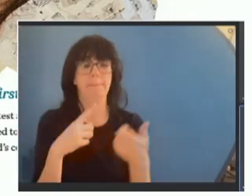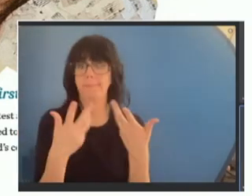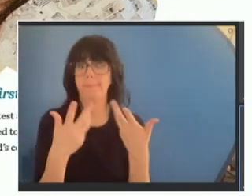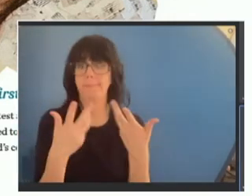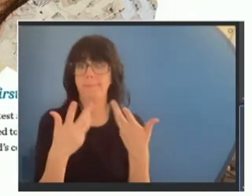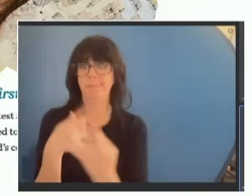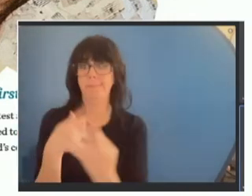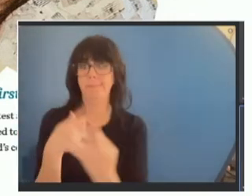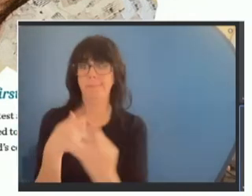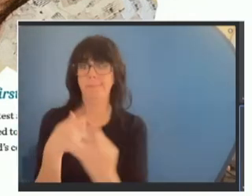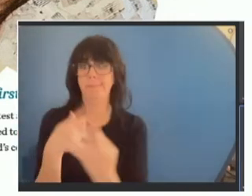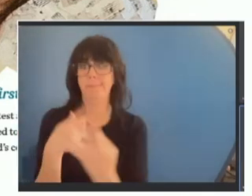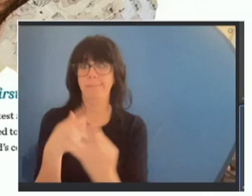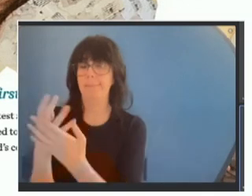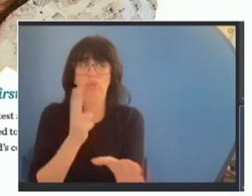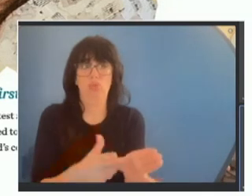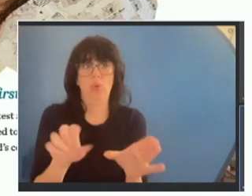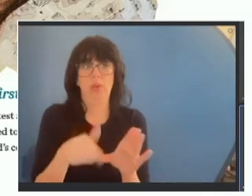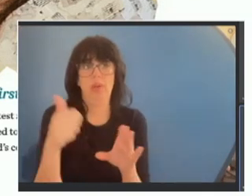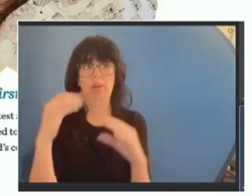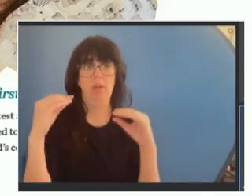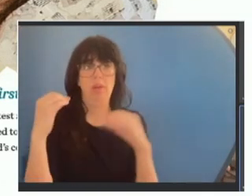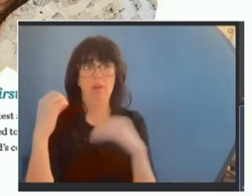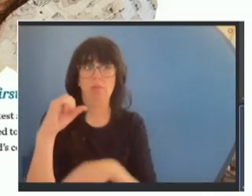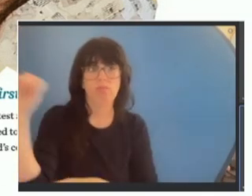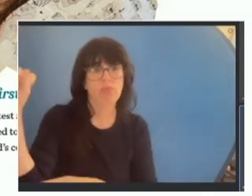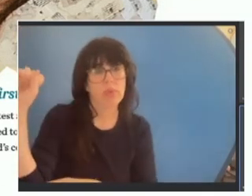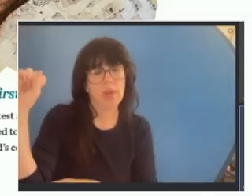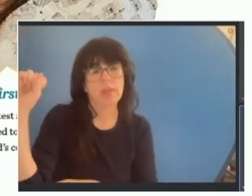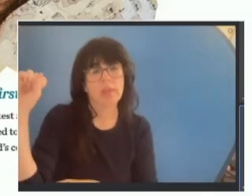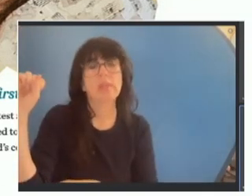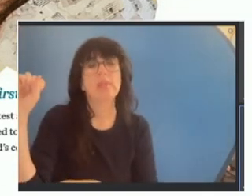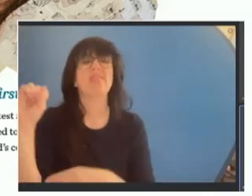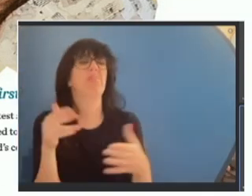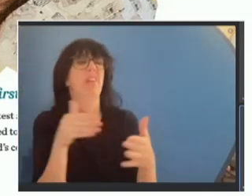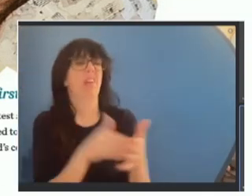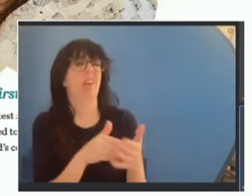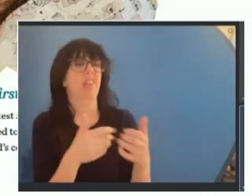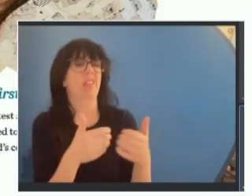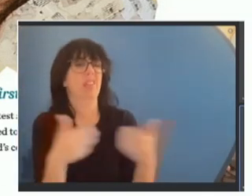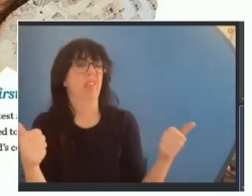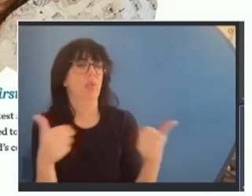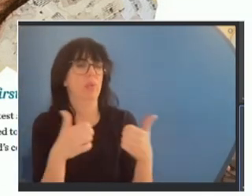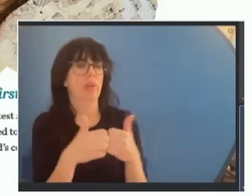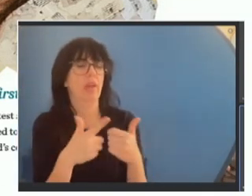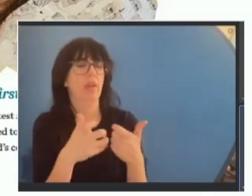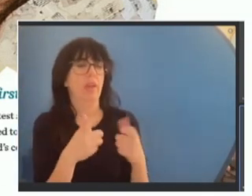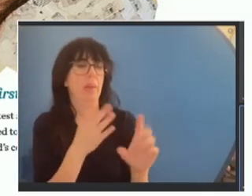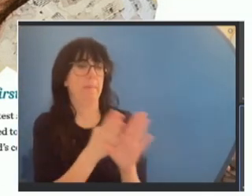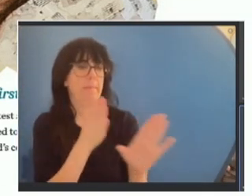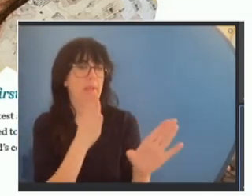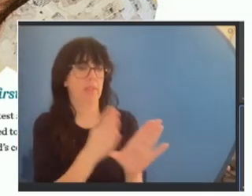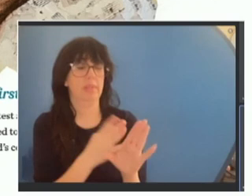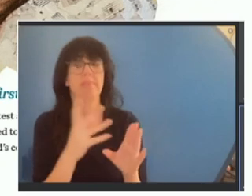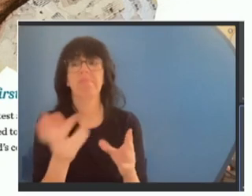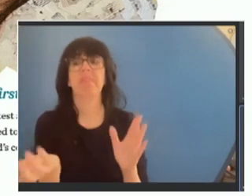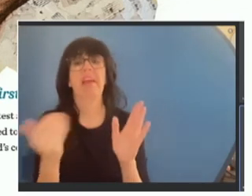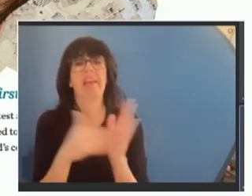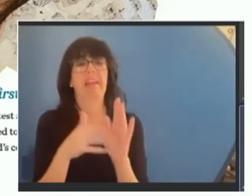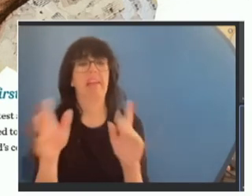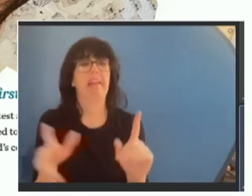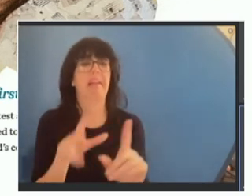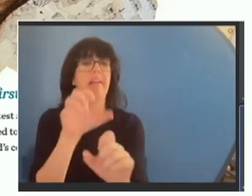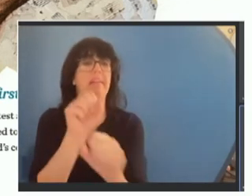another protest against segregated buses. Again, he was arrested. This time, he was sentenced to a